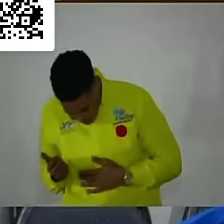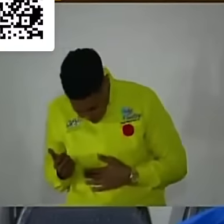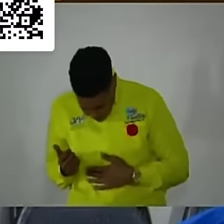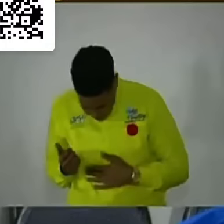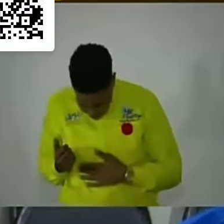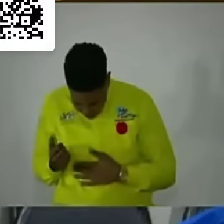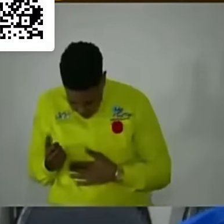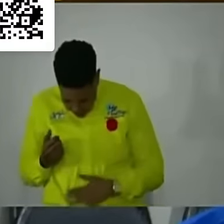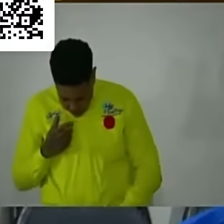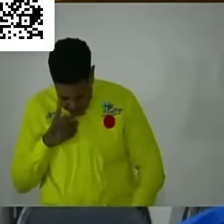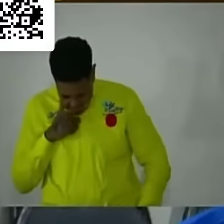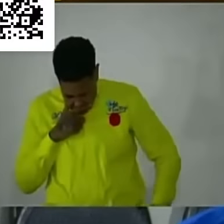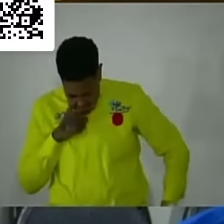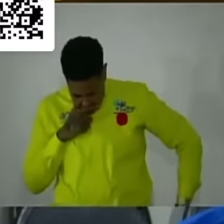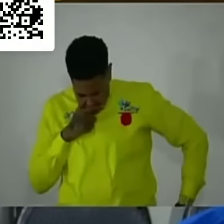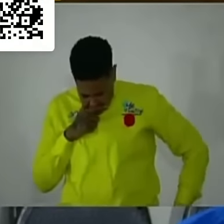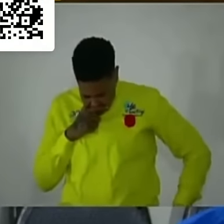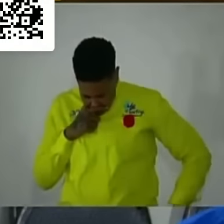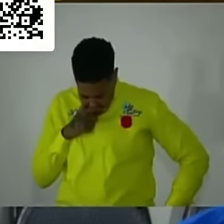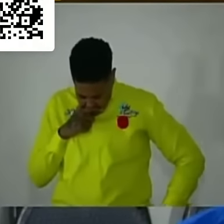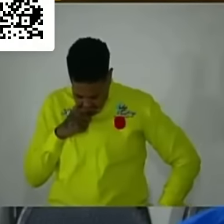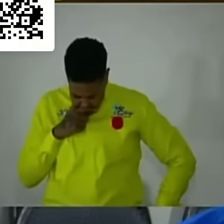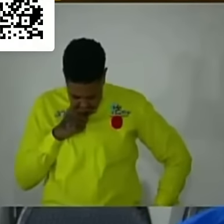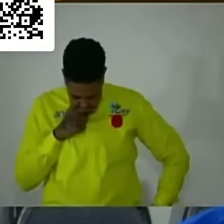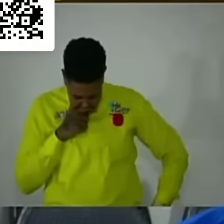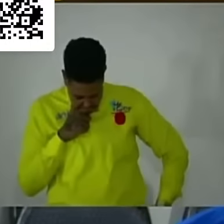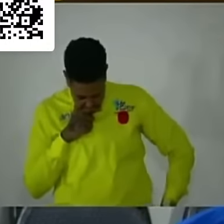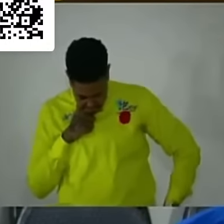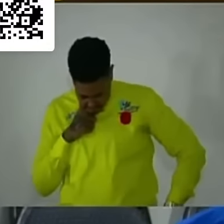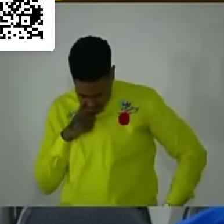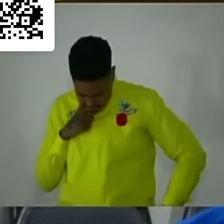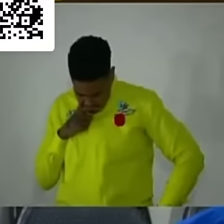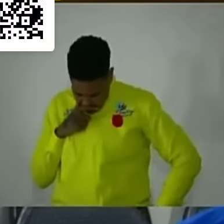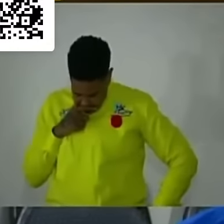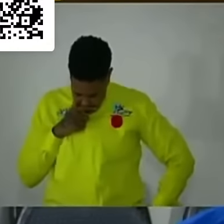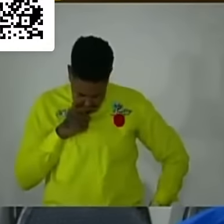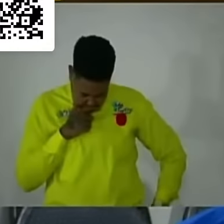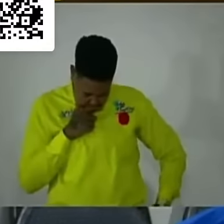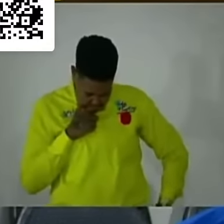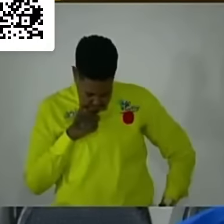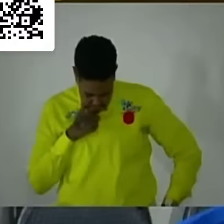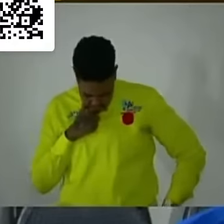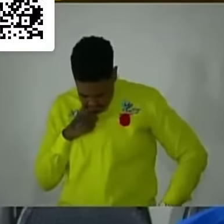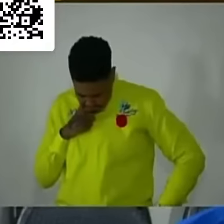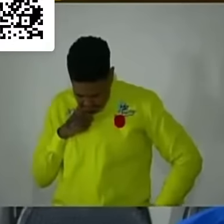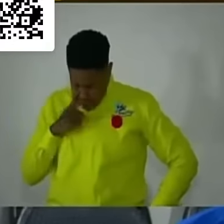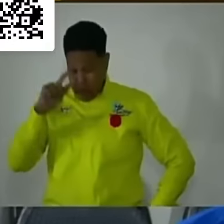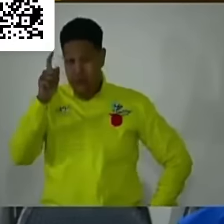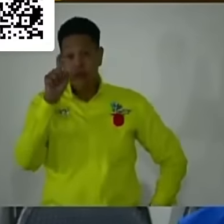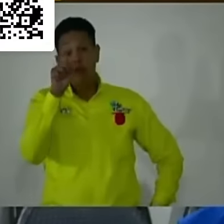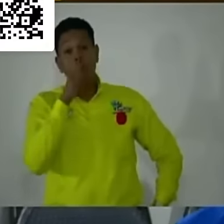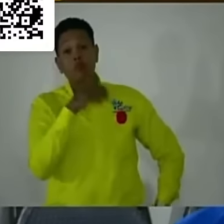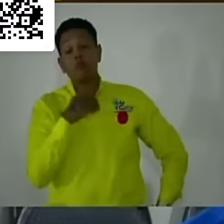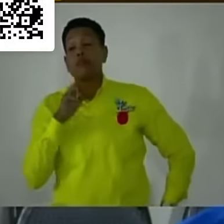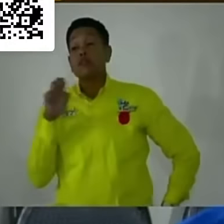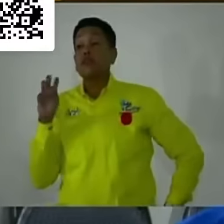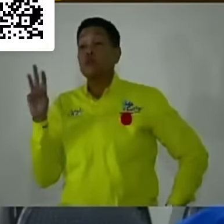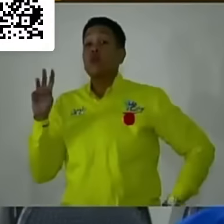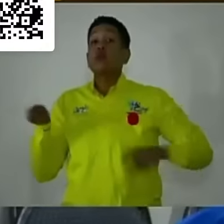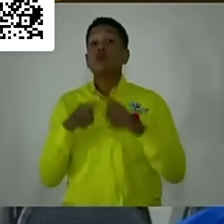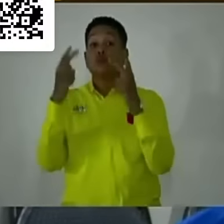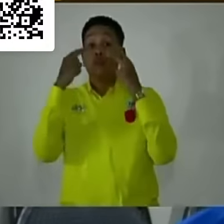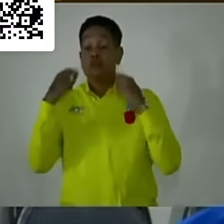first question from the member from Eastern Westmoreland, I have to respond on behalf of my colleagues that when you see